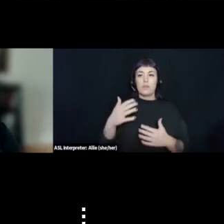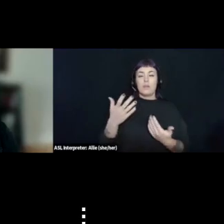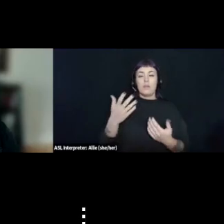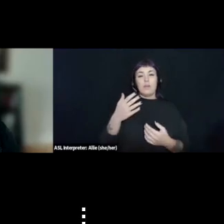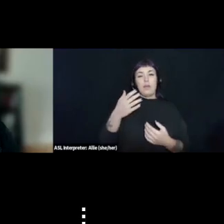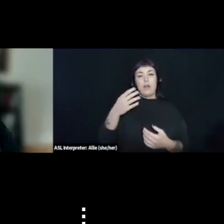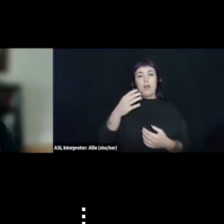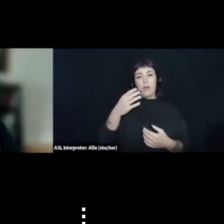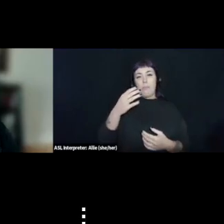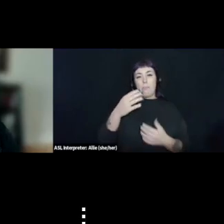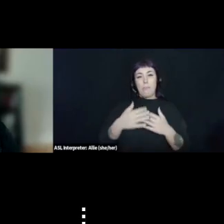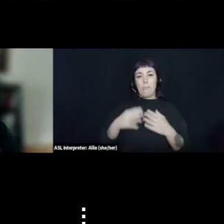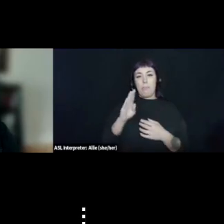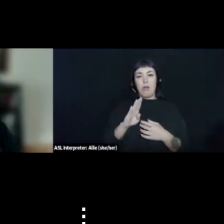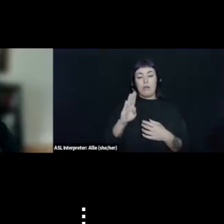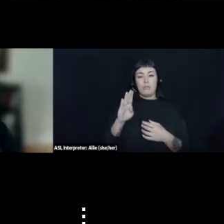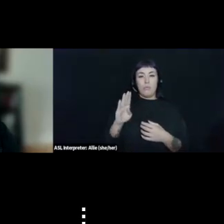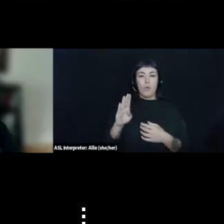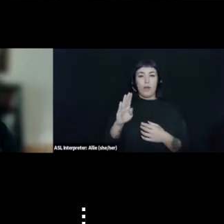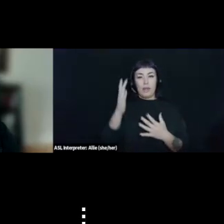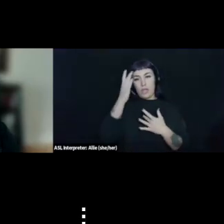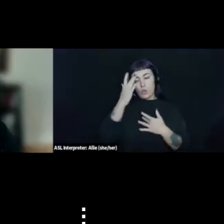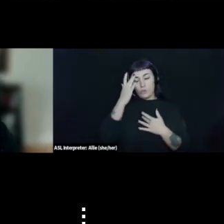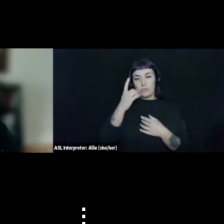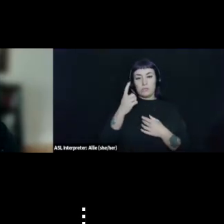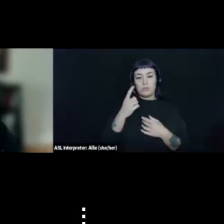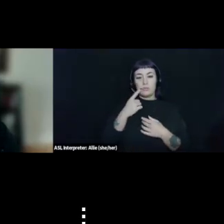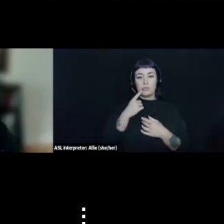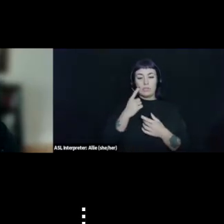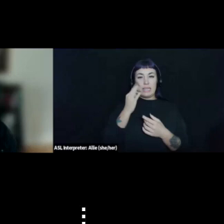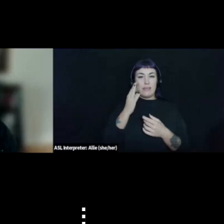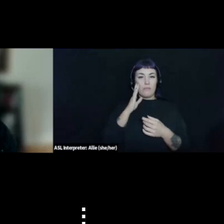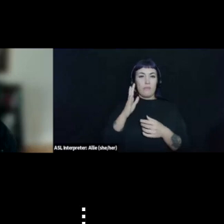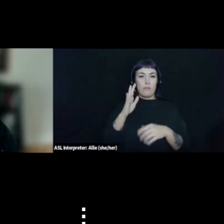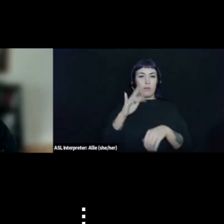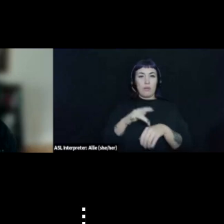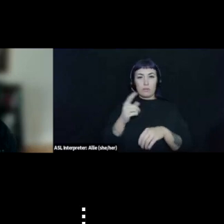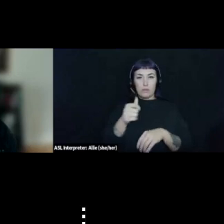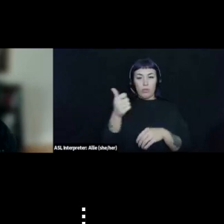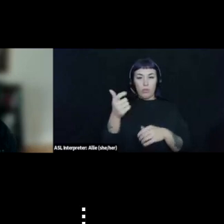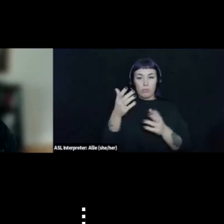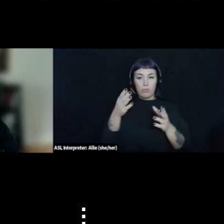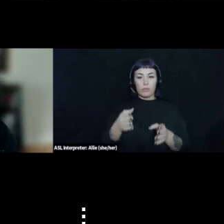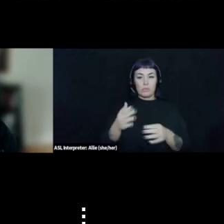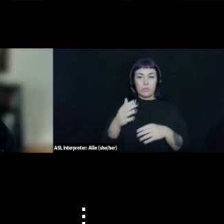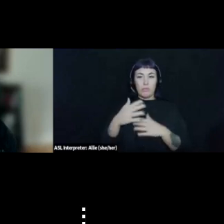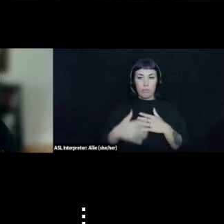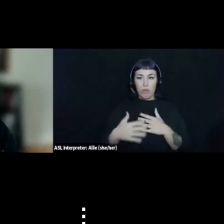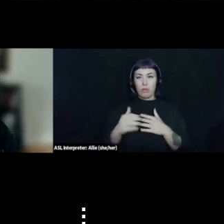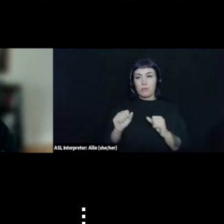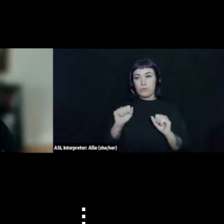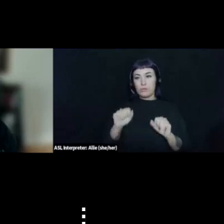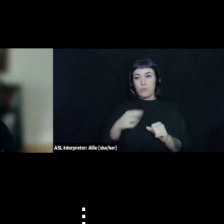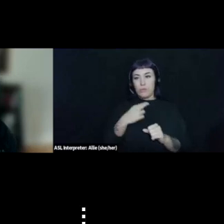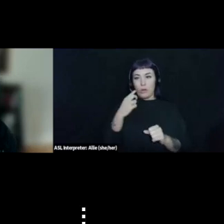is definitely an important one to think of. If we are coming into contact with somebody else's blood, we could be